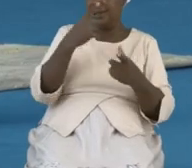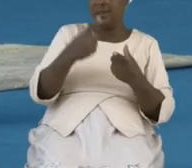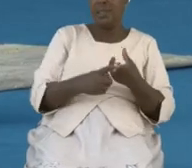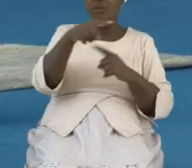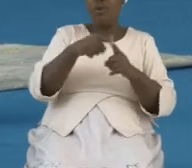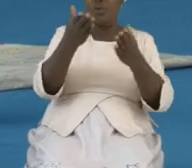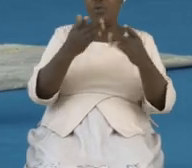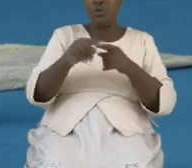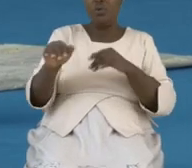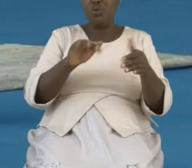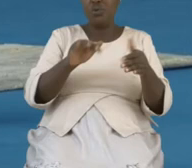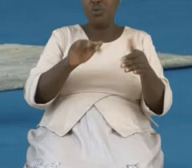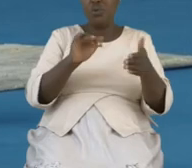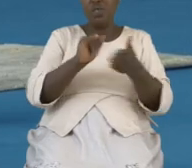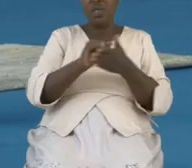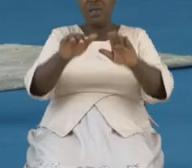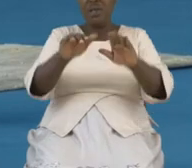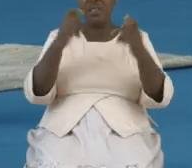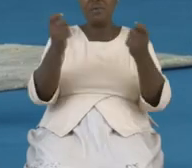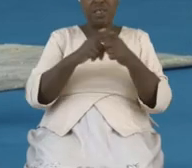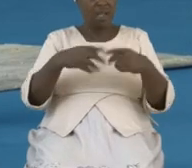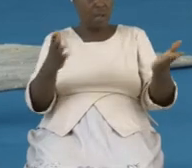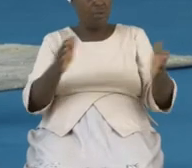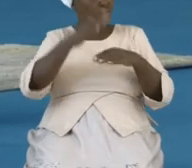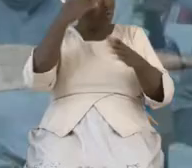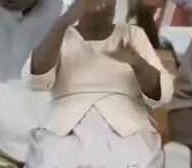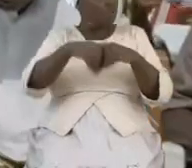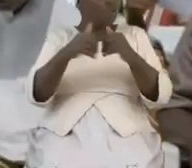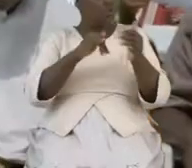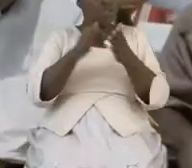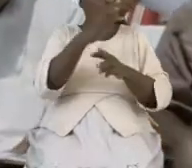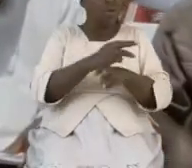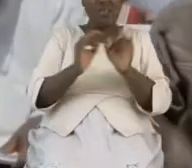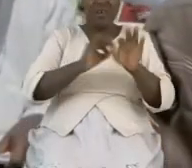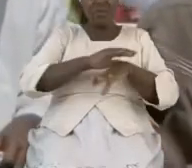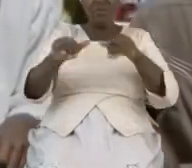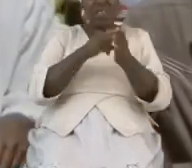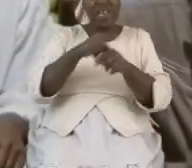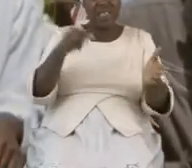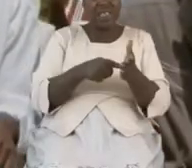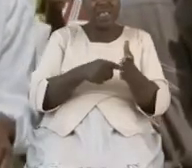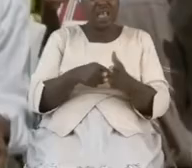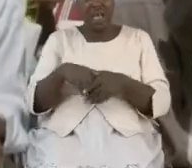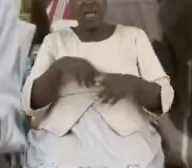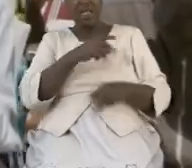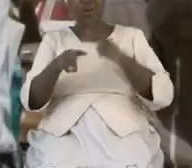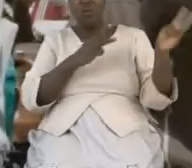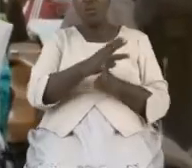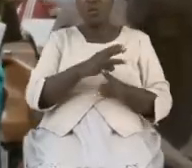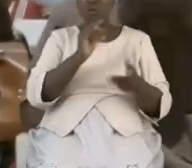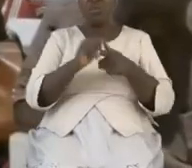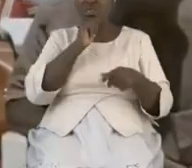burial ceremony, that's how they do it in the world. If I don't do it like this, the world will not know that